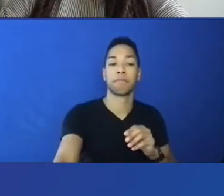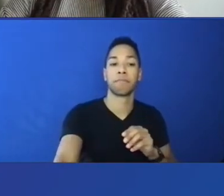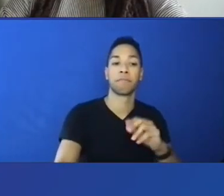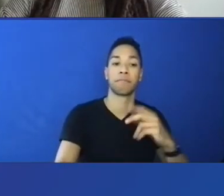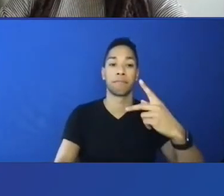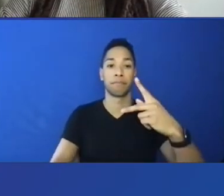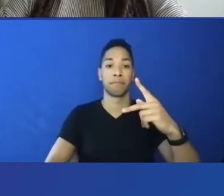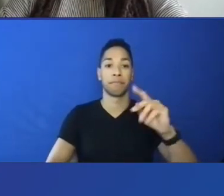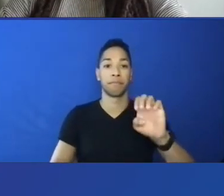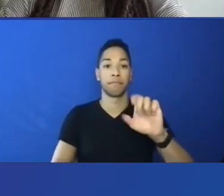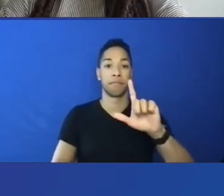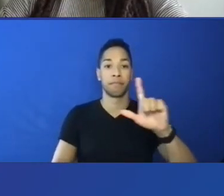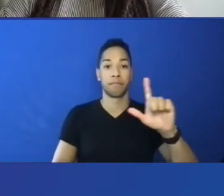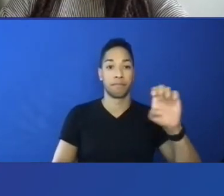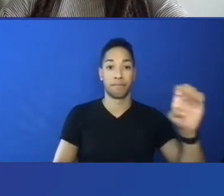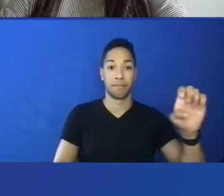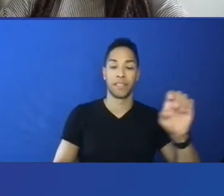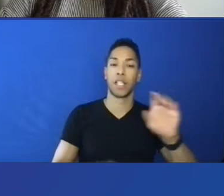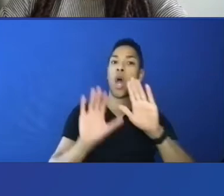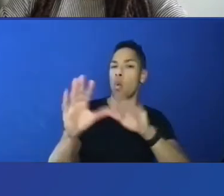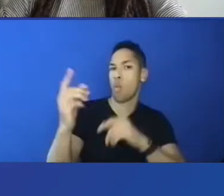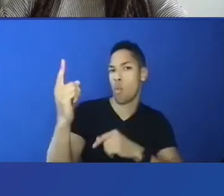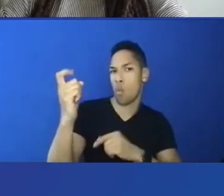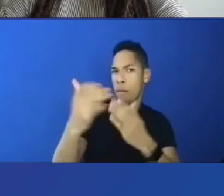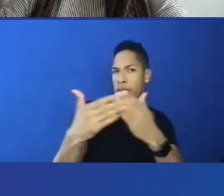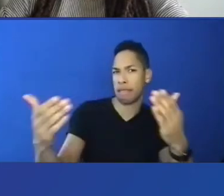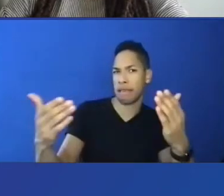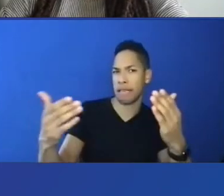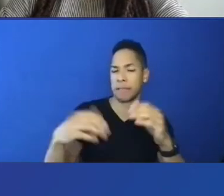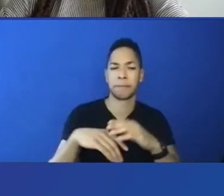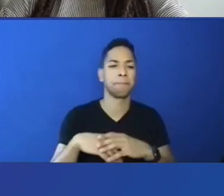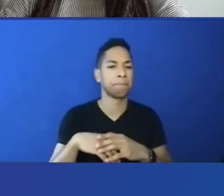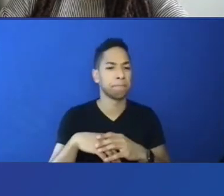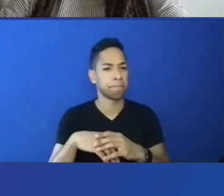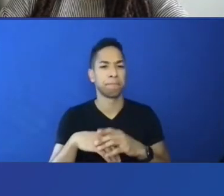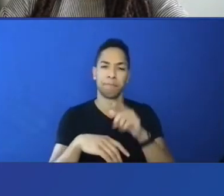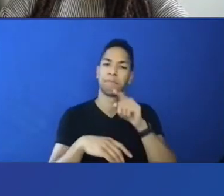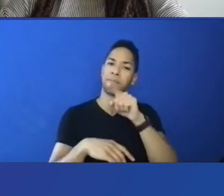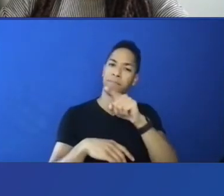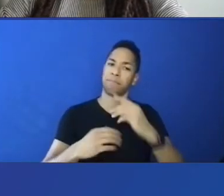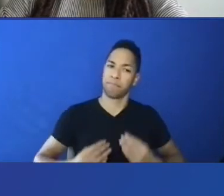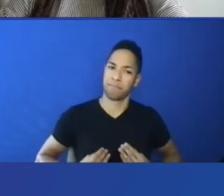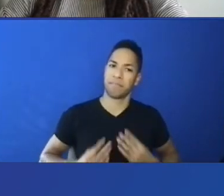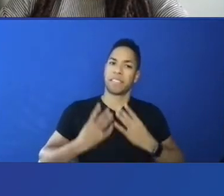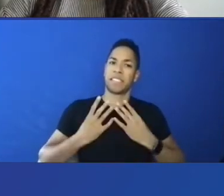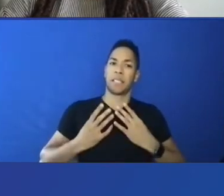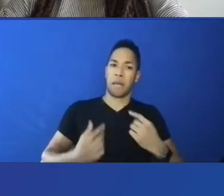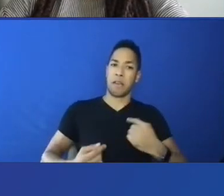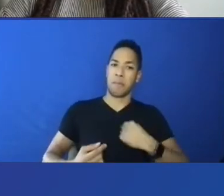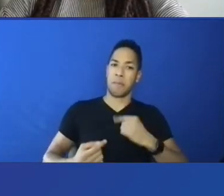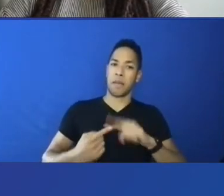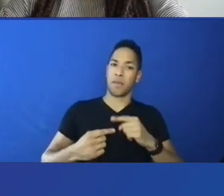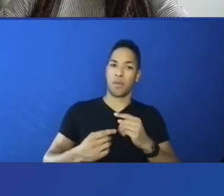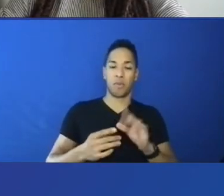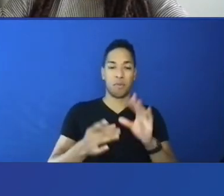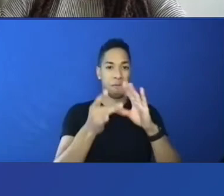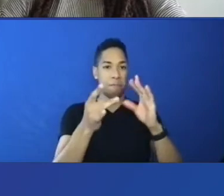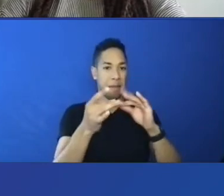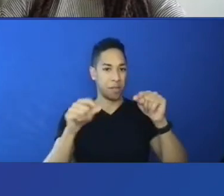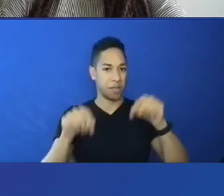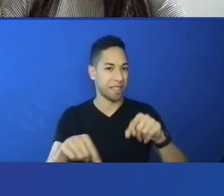Can I jump in around the revolution piece? Tiffany, you're inspiring me to make this offering, but I think that we